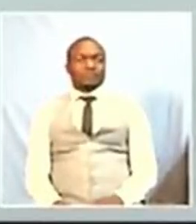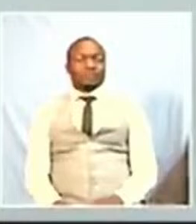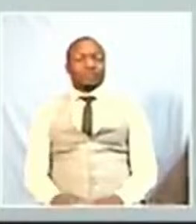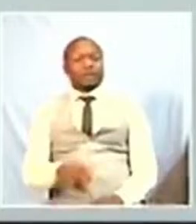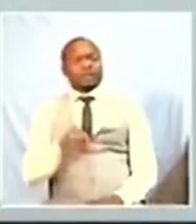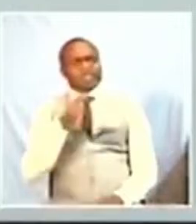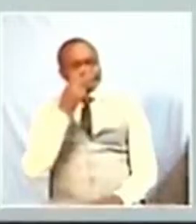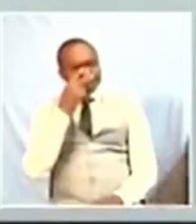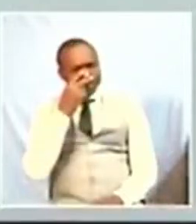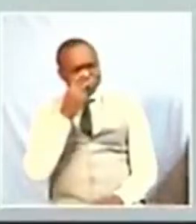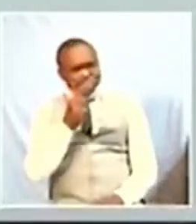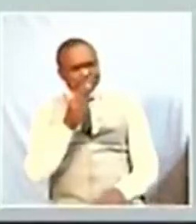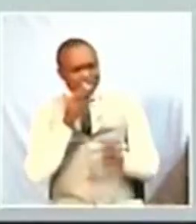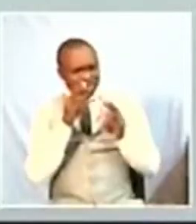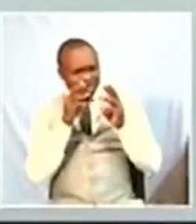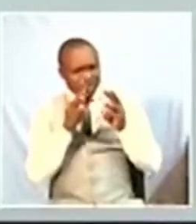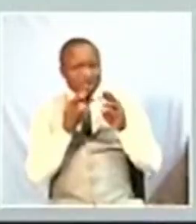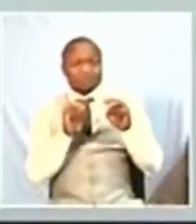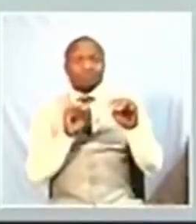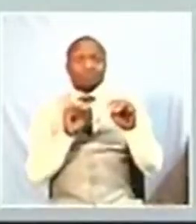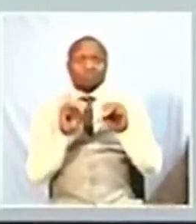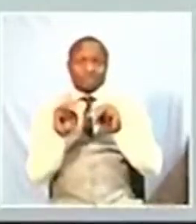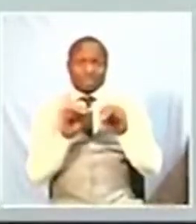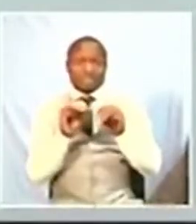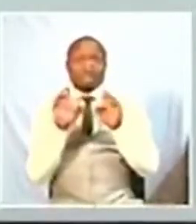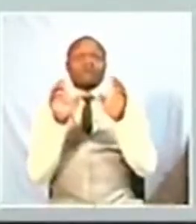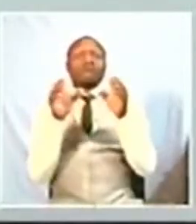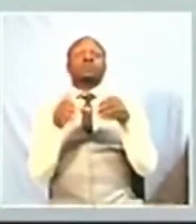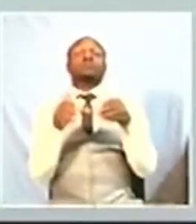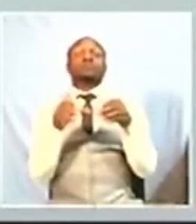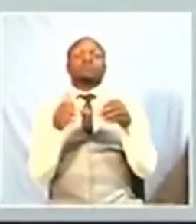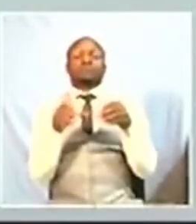Looking at the way you are managing the council,